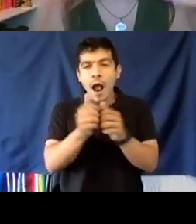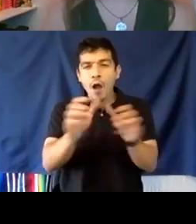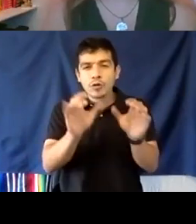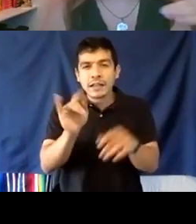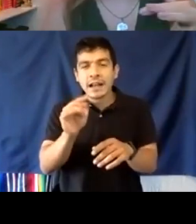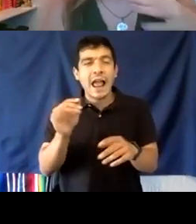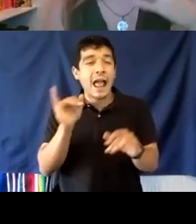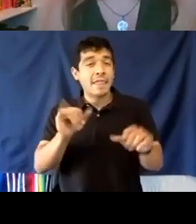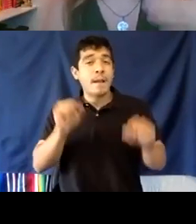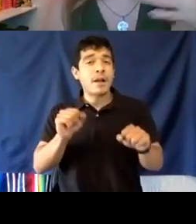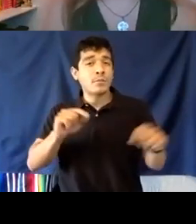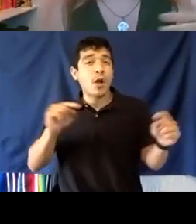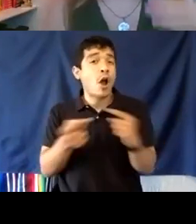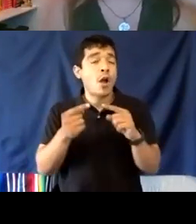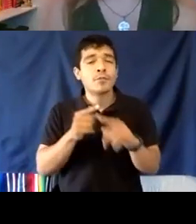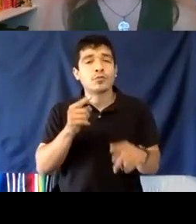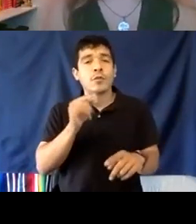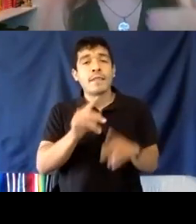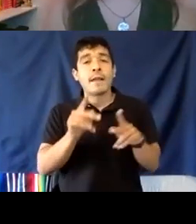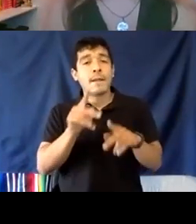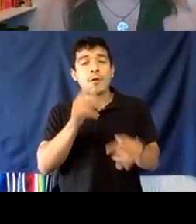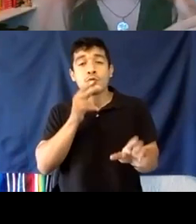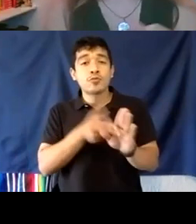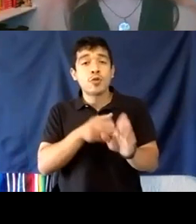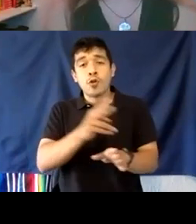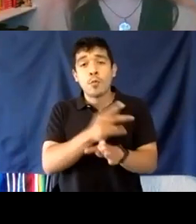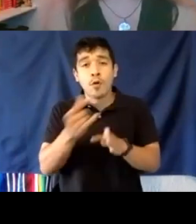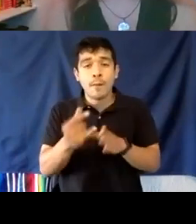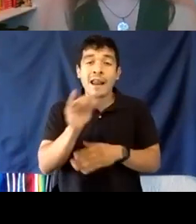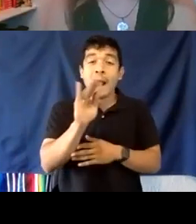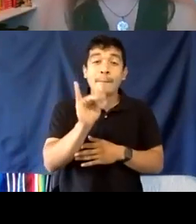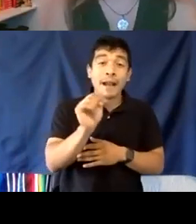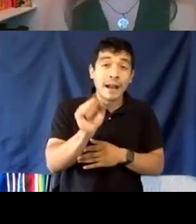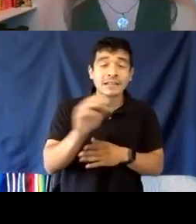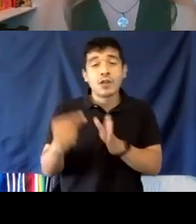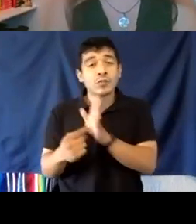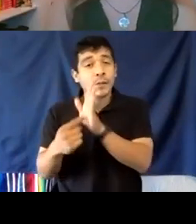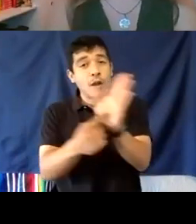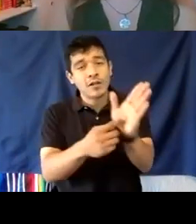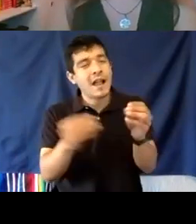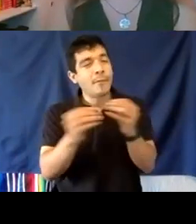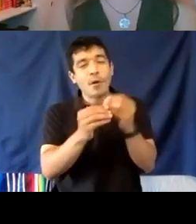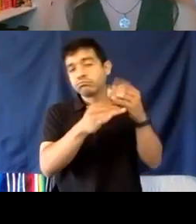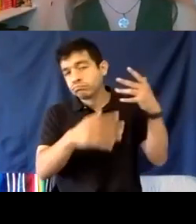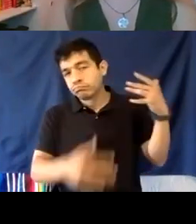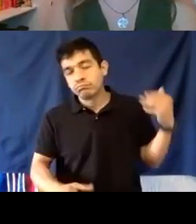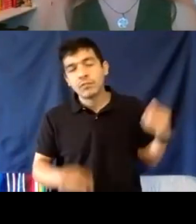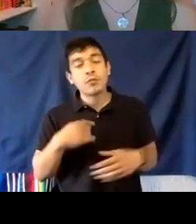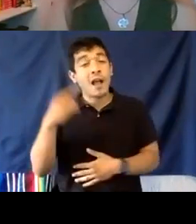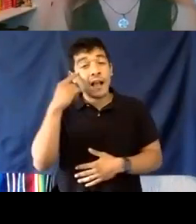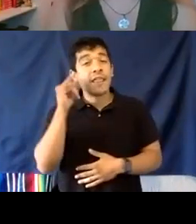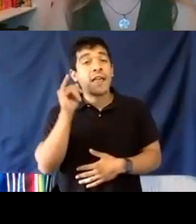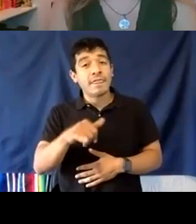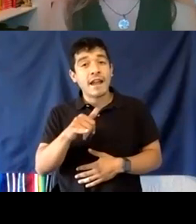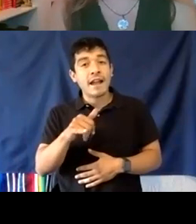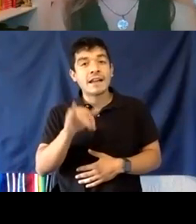to participants. So bias, representation, so on and so forth. So I think that's a nod for